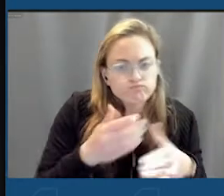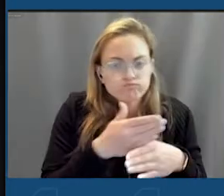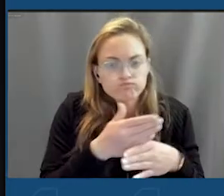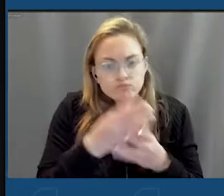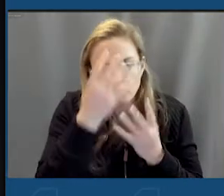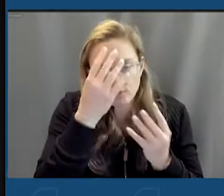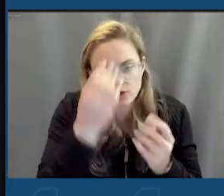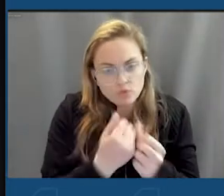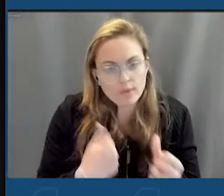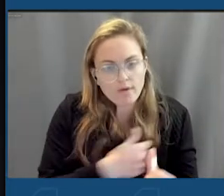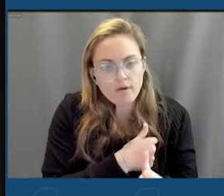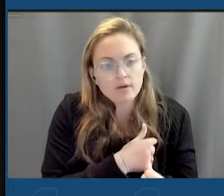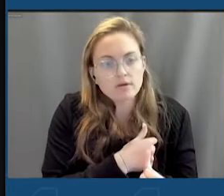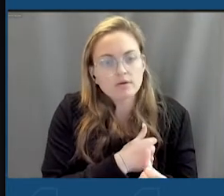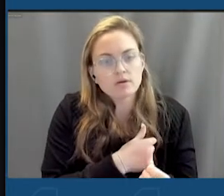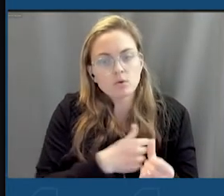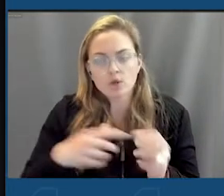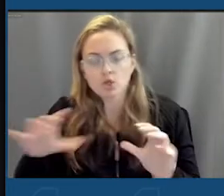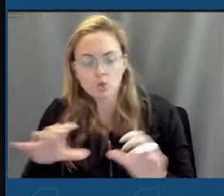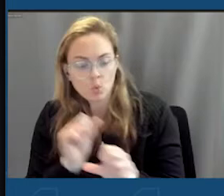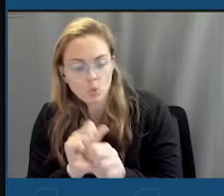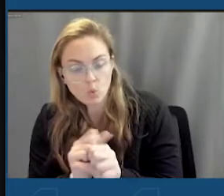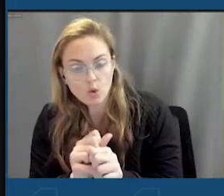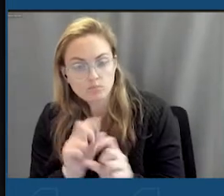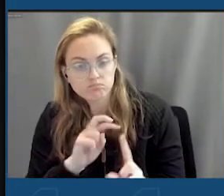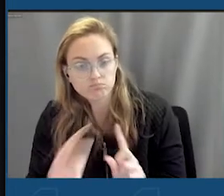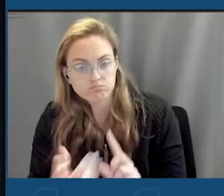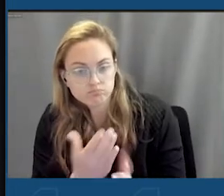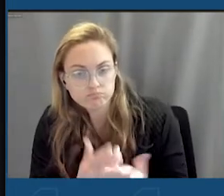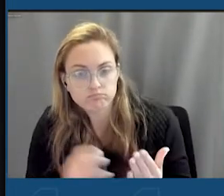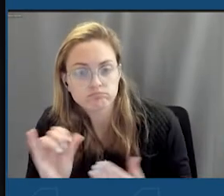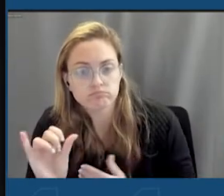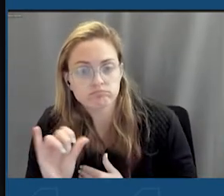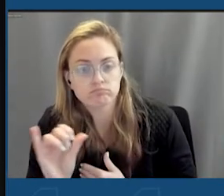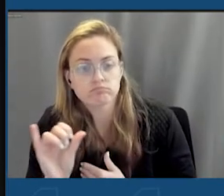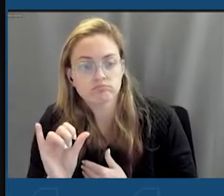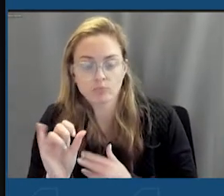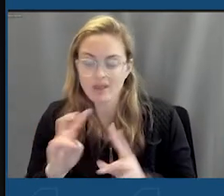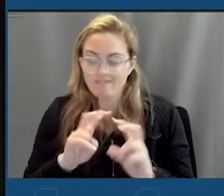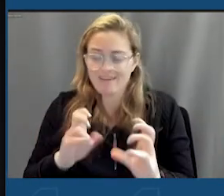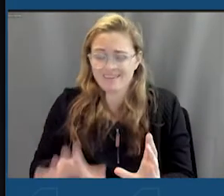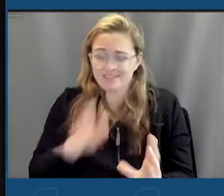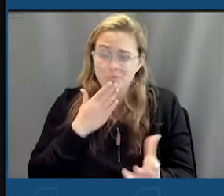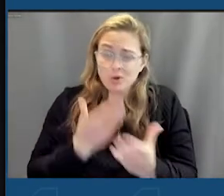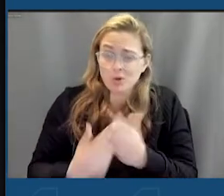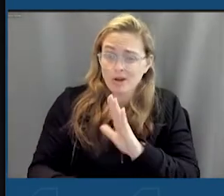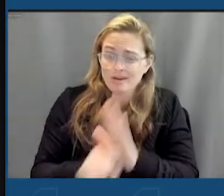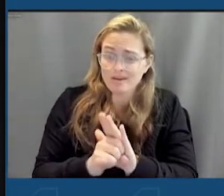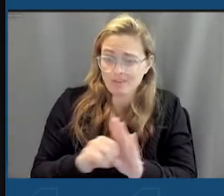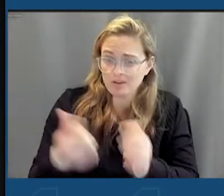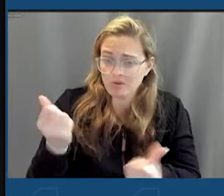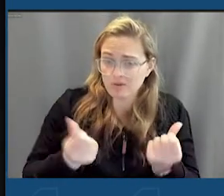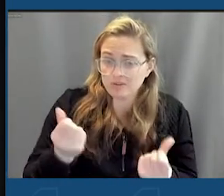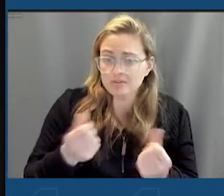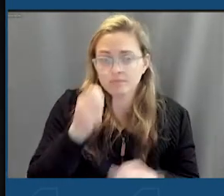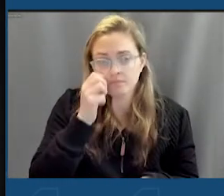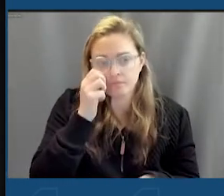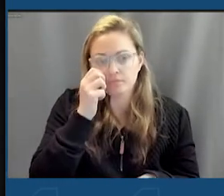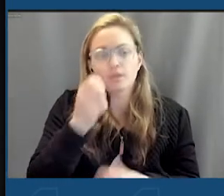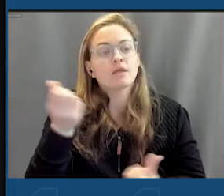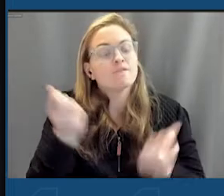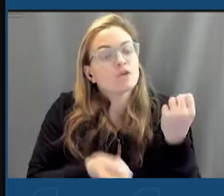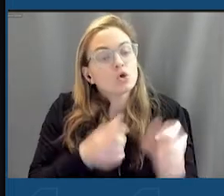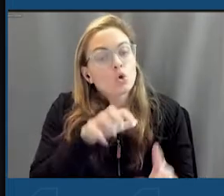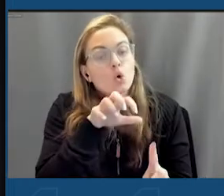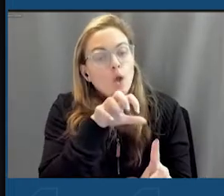us. We do a little work from our side as well. We have analysts that are pretty good at identifying cars. The vehicle that was captured, you could tell